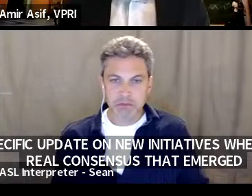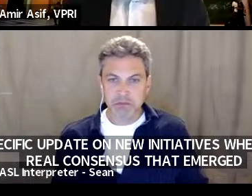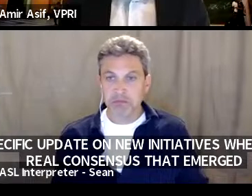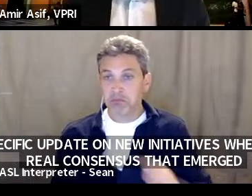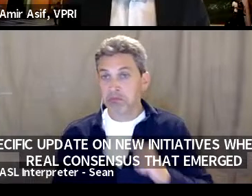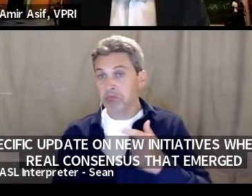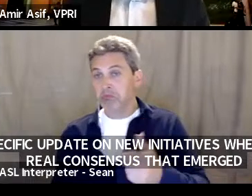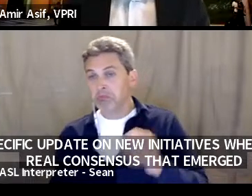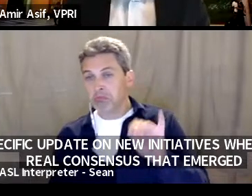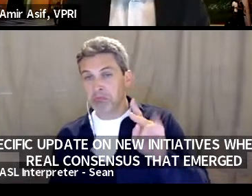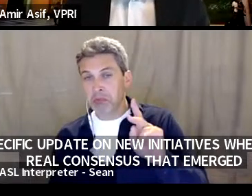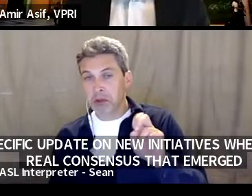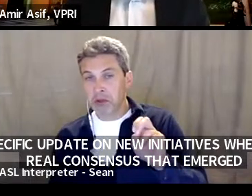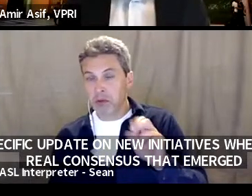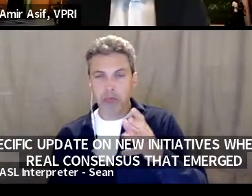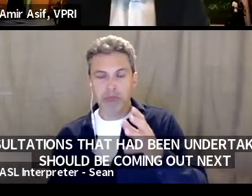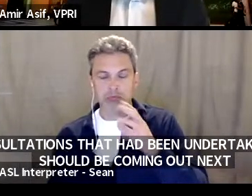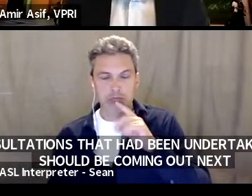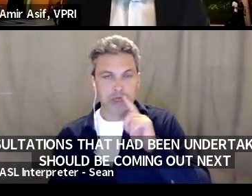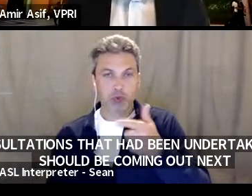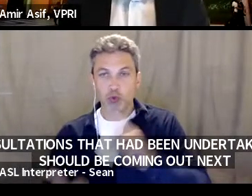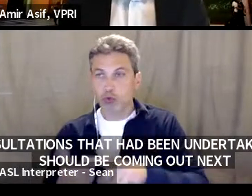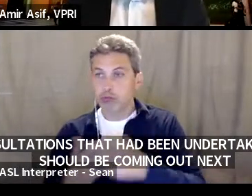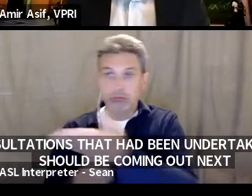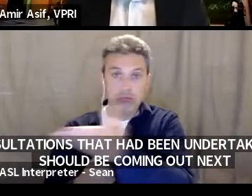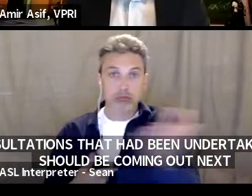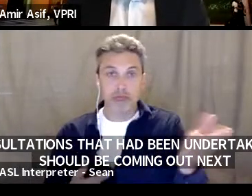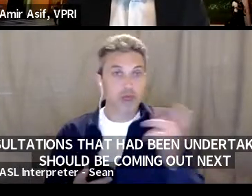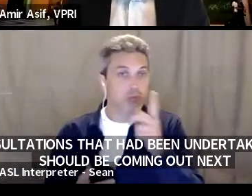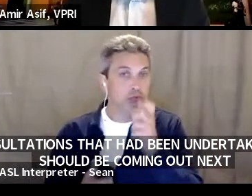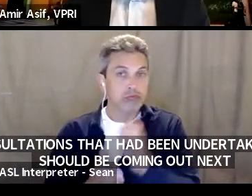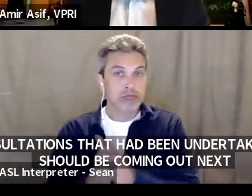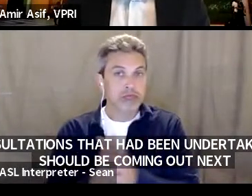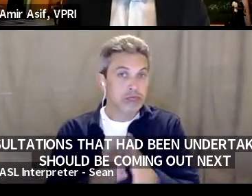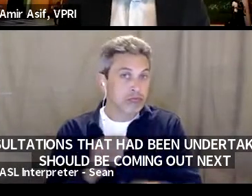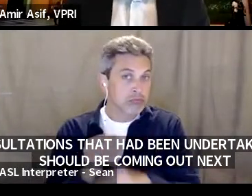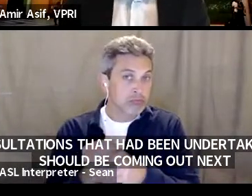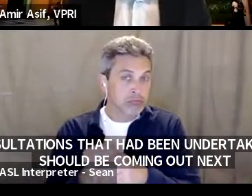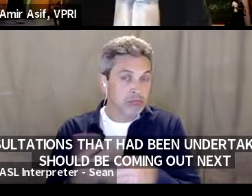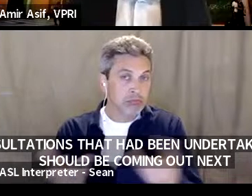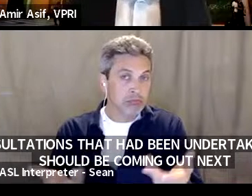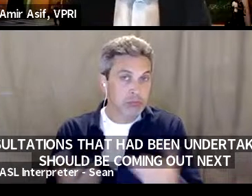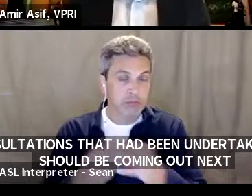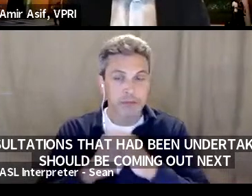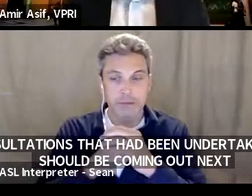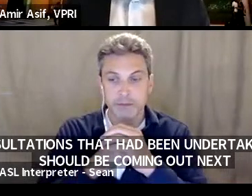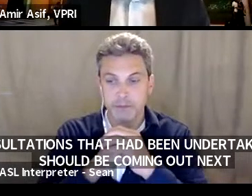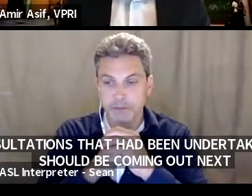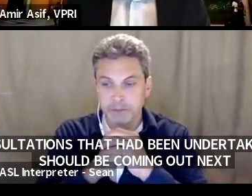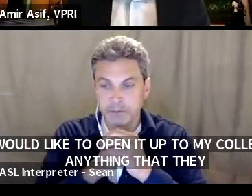to open it up to my colleagues to add anything that they might want to add.